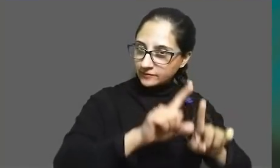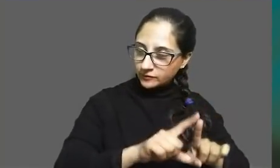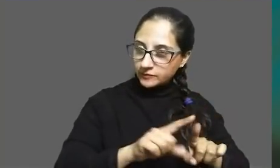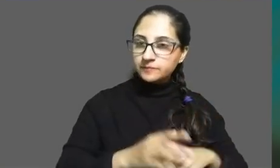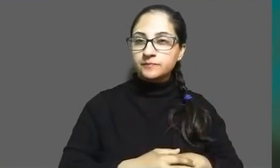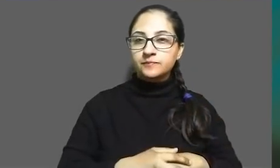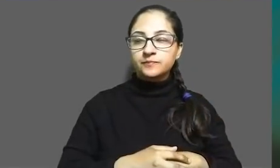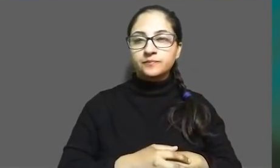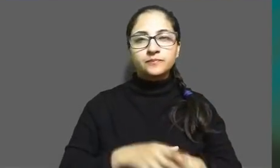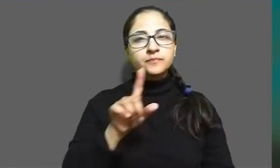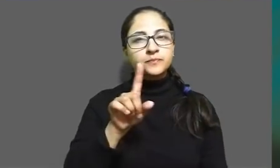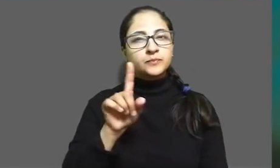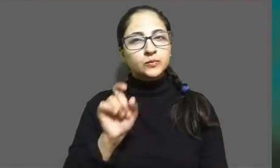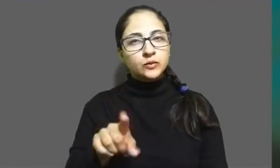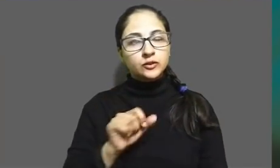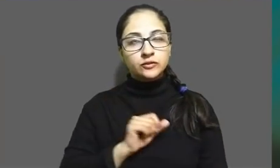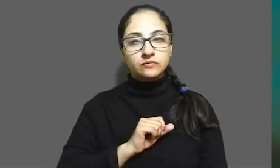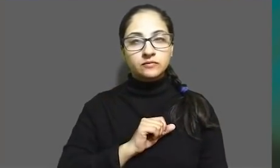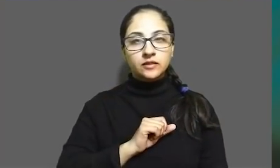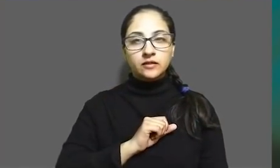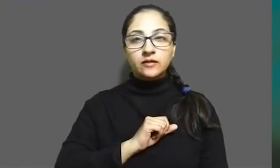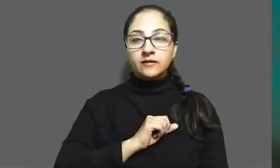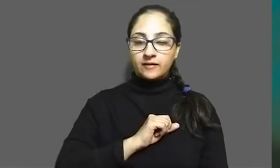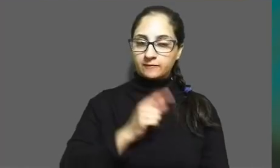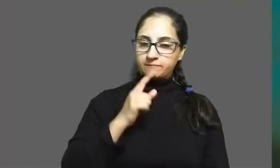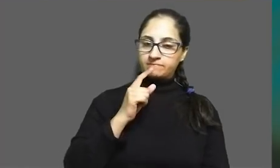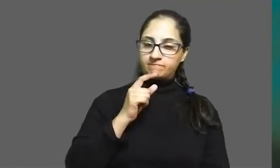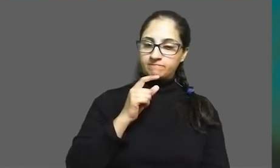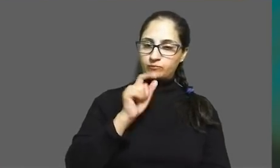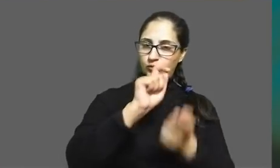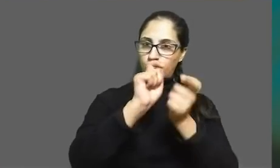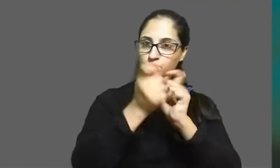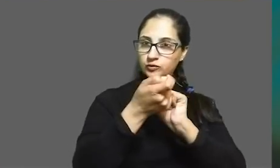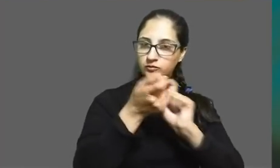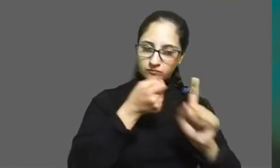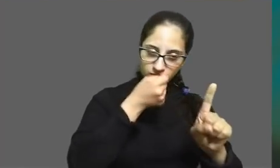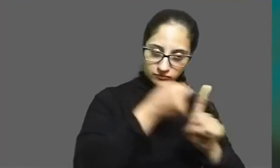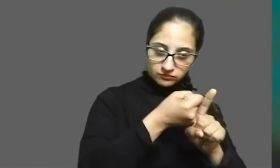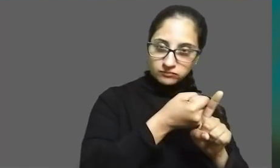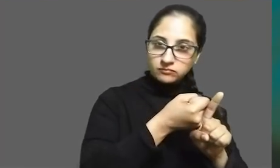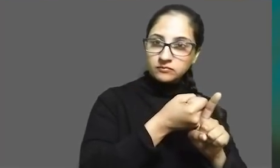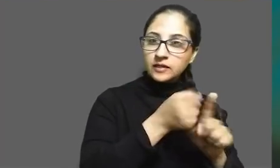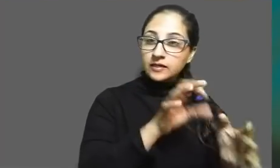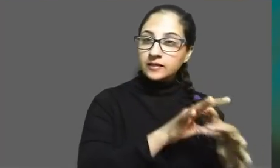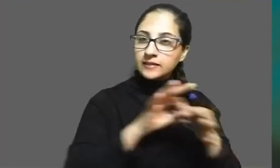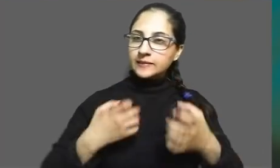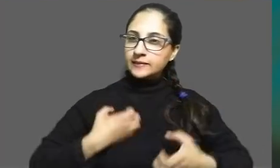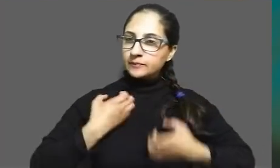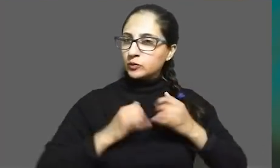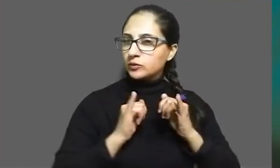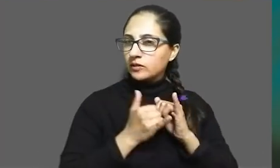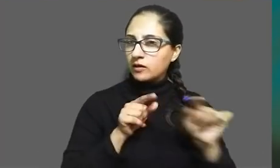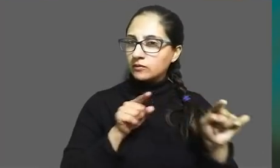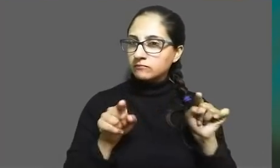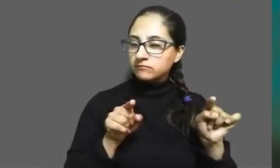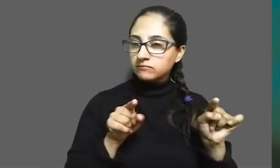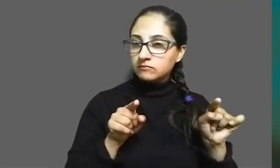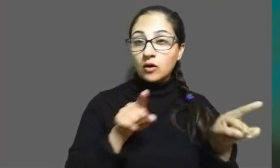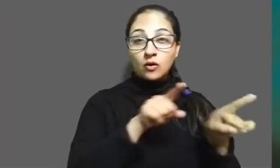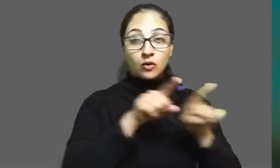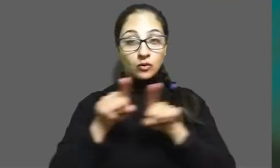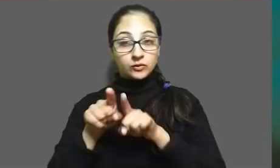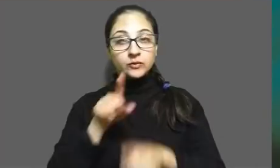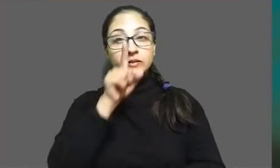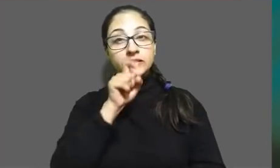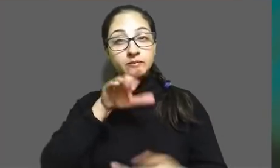that accompany grief. How is this connected, Alvaiza, and how is grief showing up